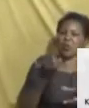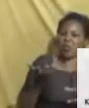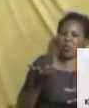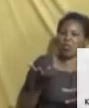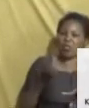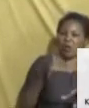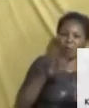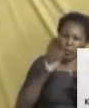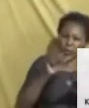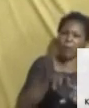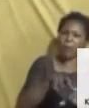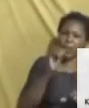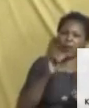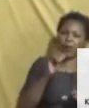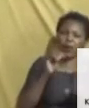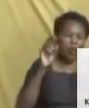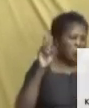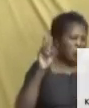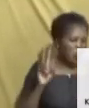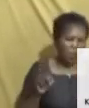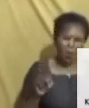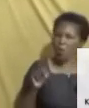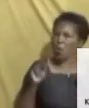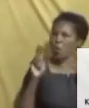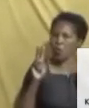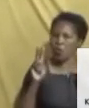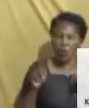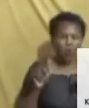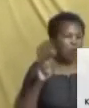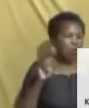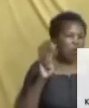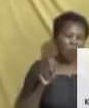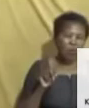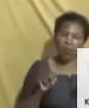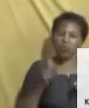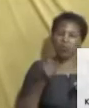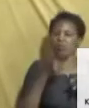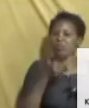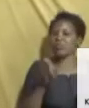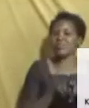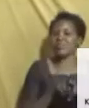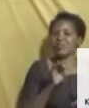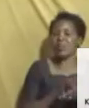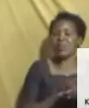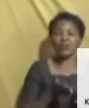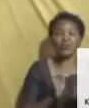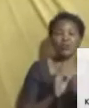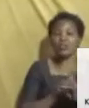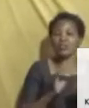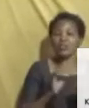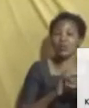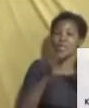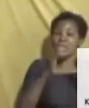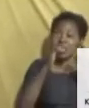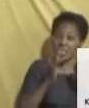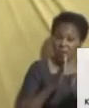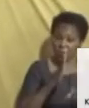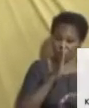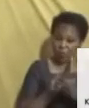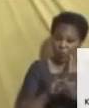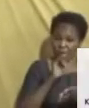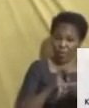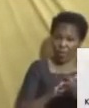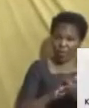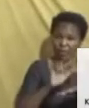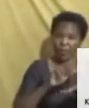it? No, it is not as nebulous as presented. Because if it was so, then there will